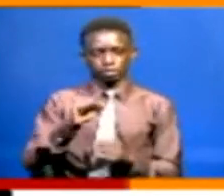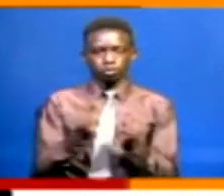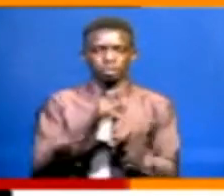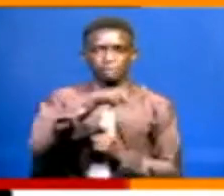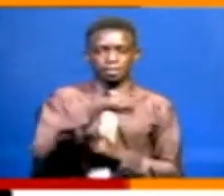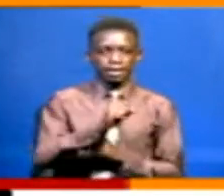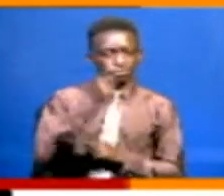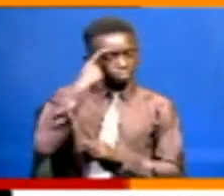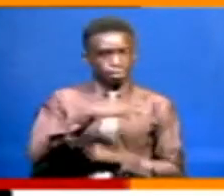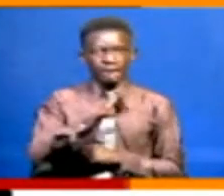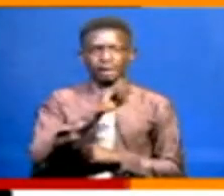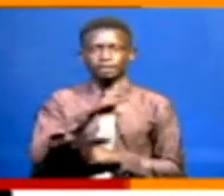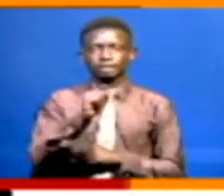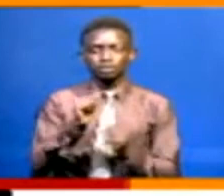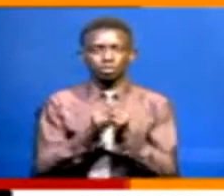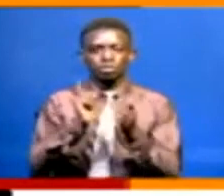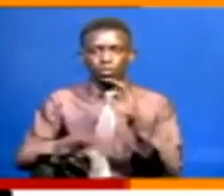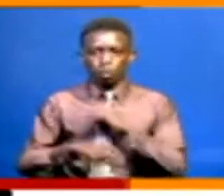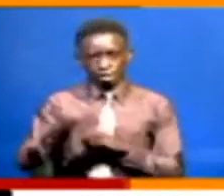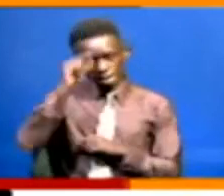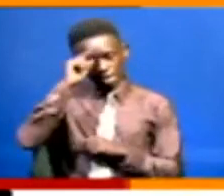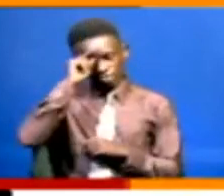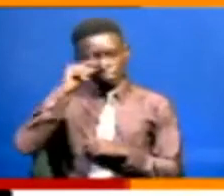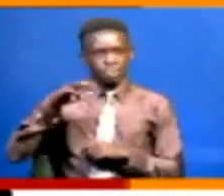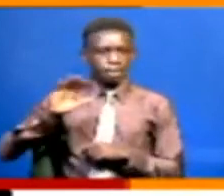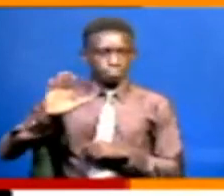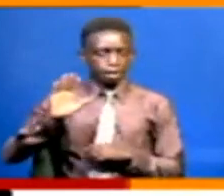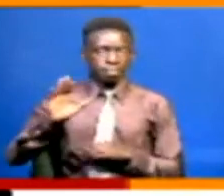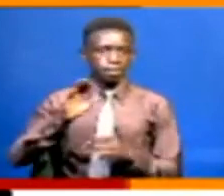how the government intervention in terms of how things are in the digital space.